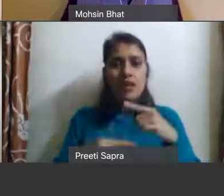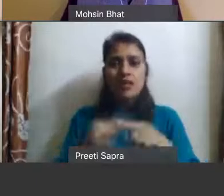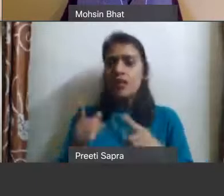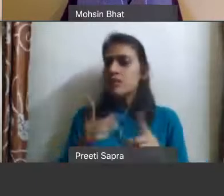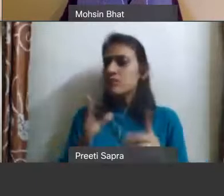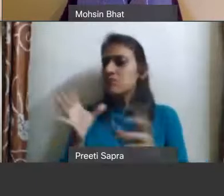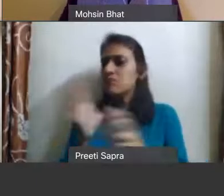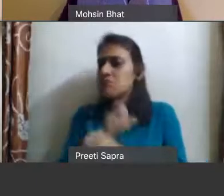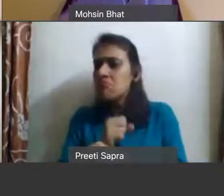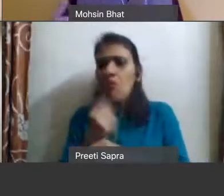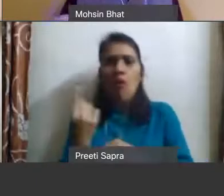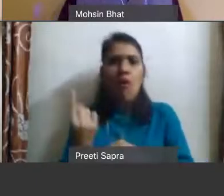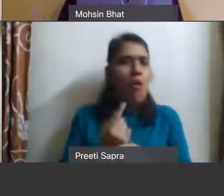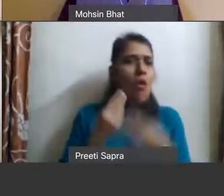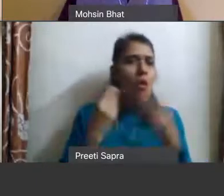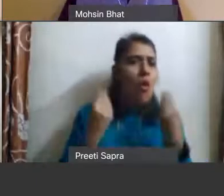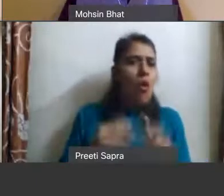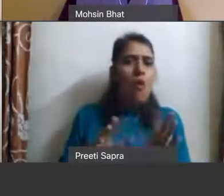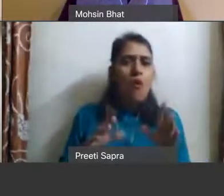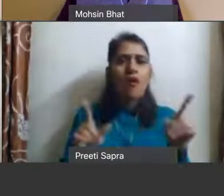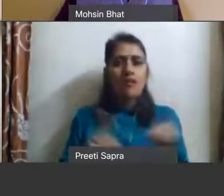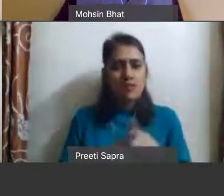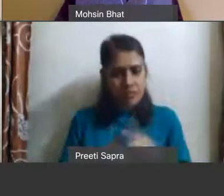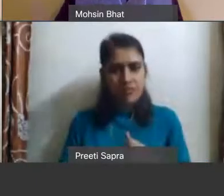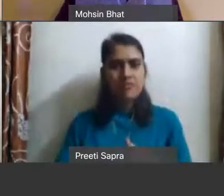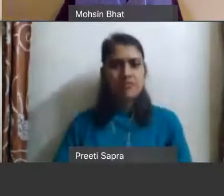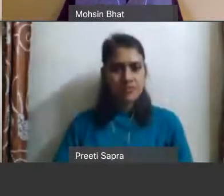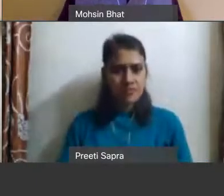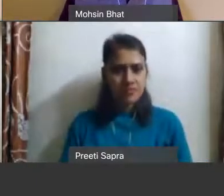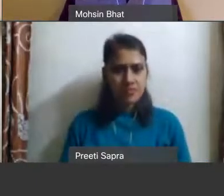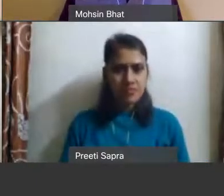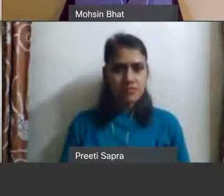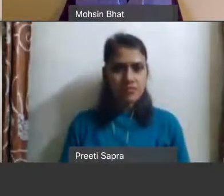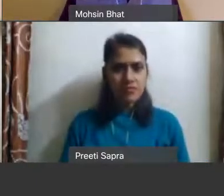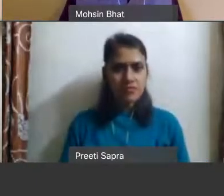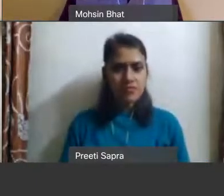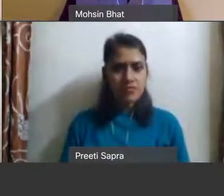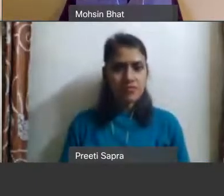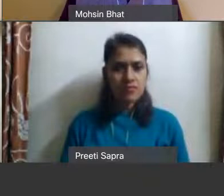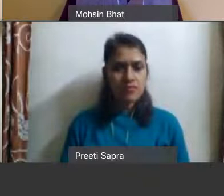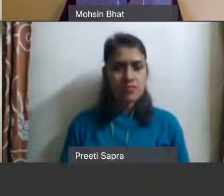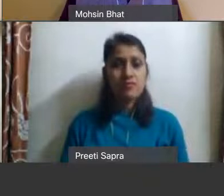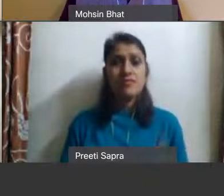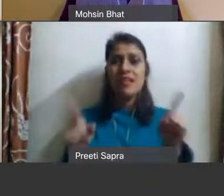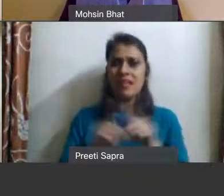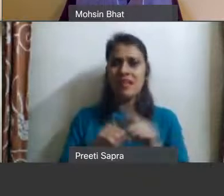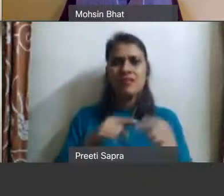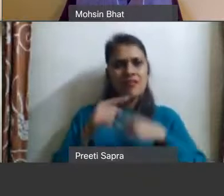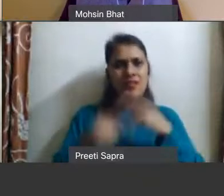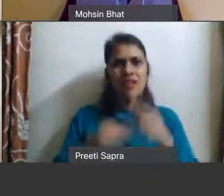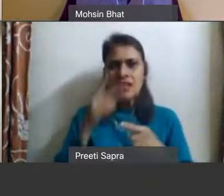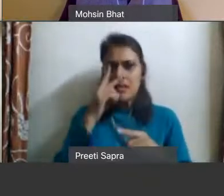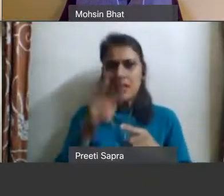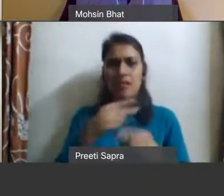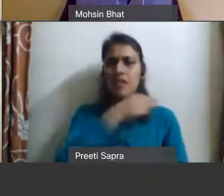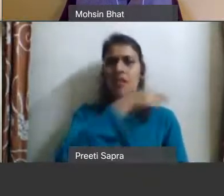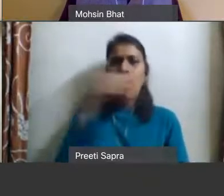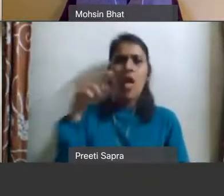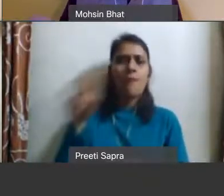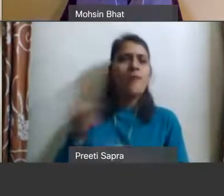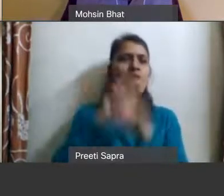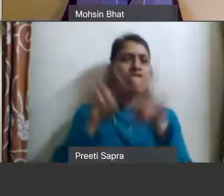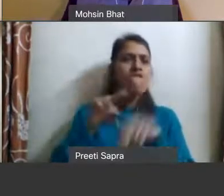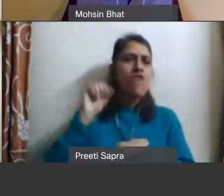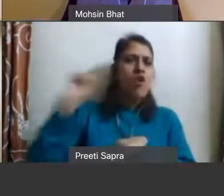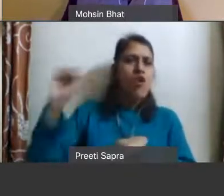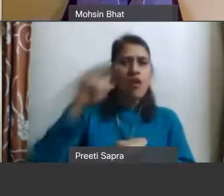of citizenship status, potentially even detaining subsequently after being declared to be a foreigner,